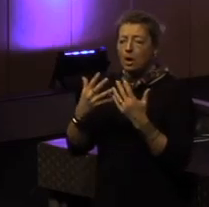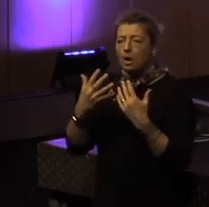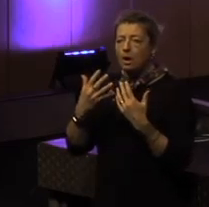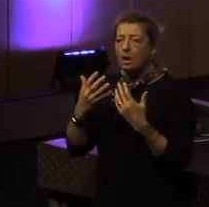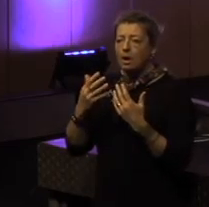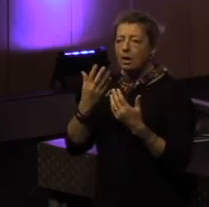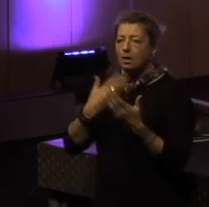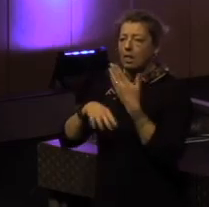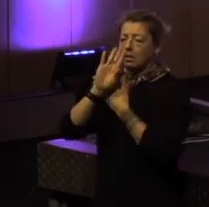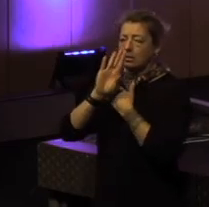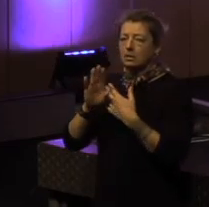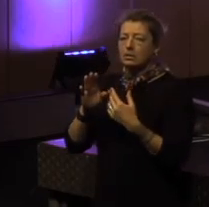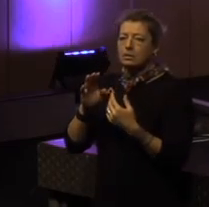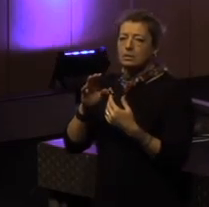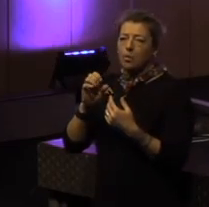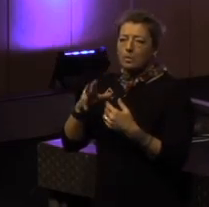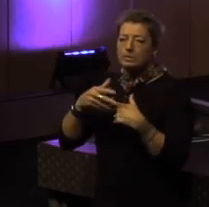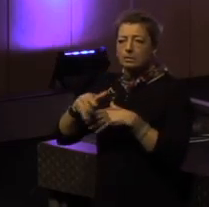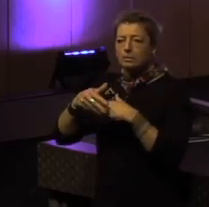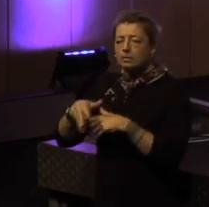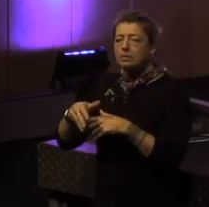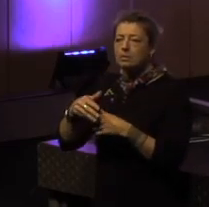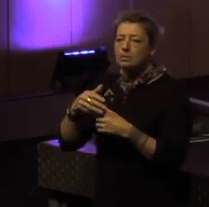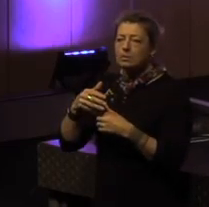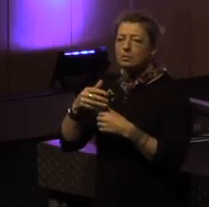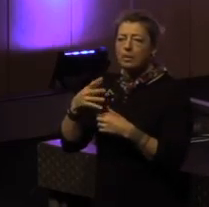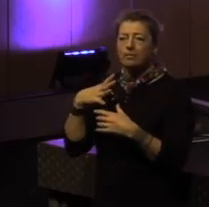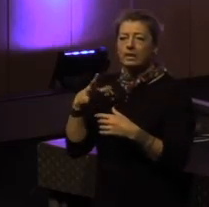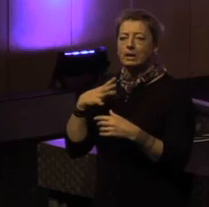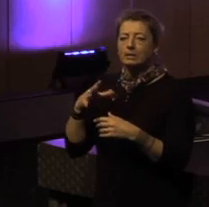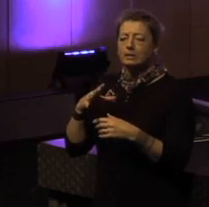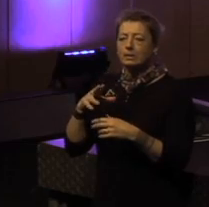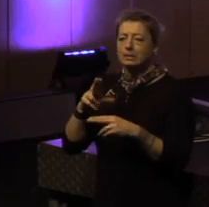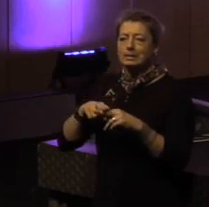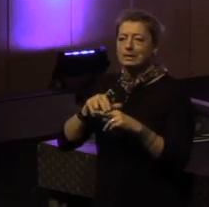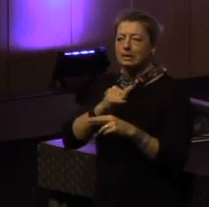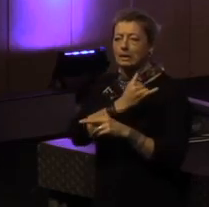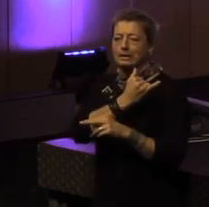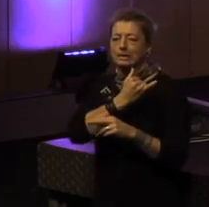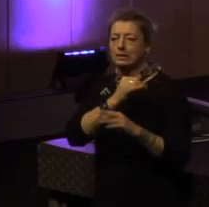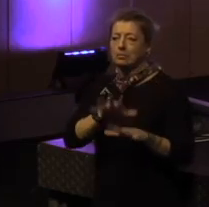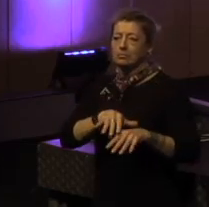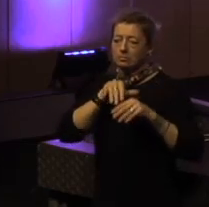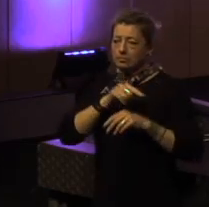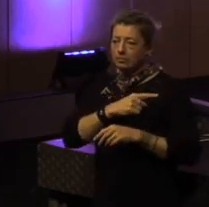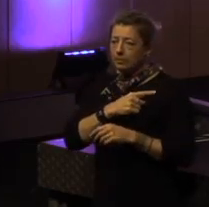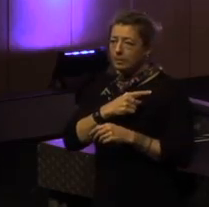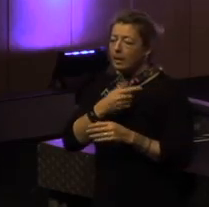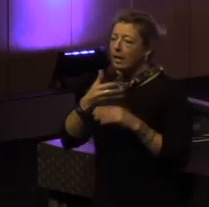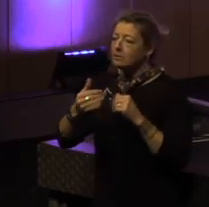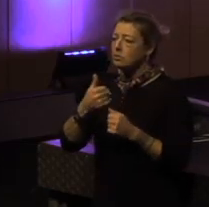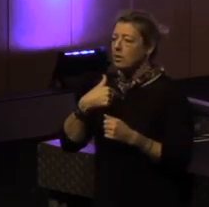proper and St. Louis County. St. Louis County is then further broken down